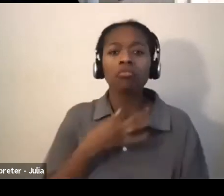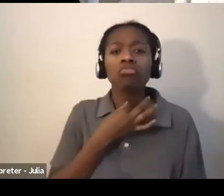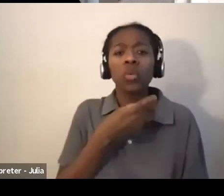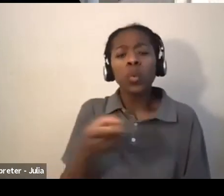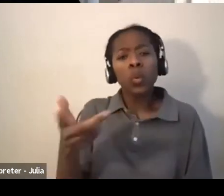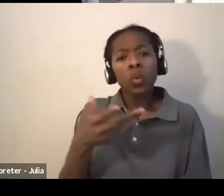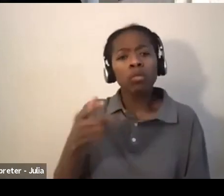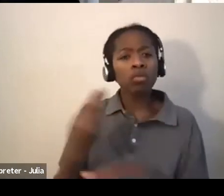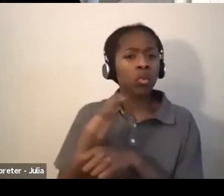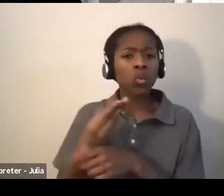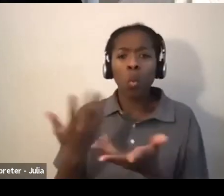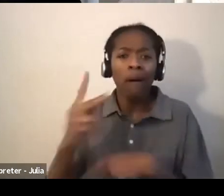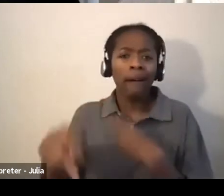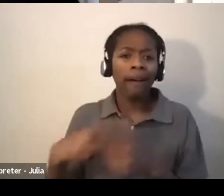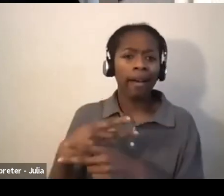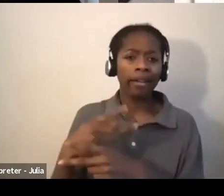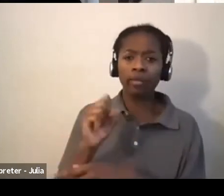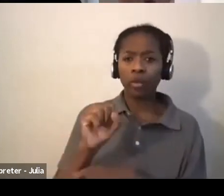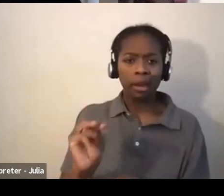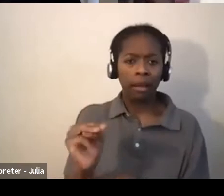Should I go first again? I mean, I'll go first.